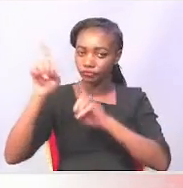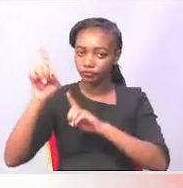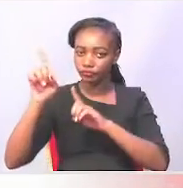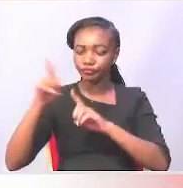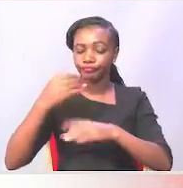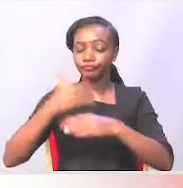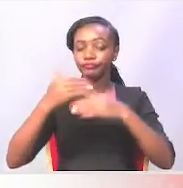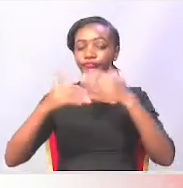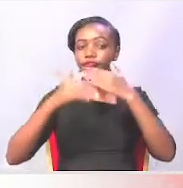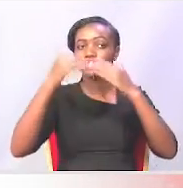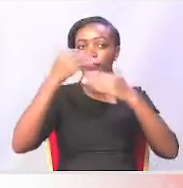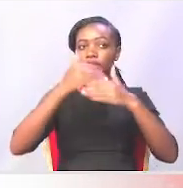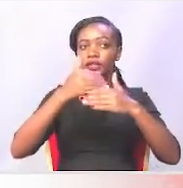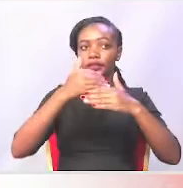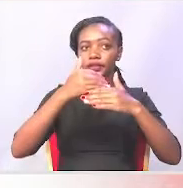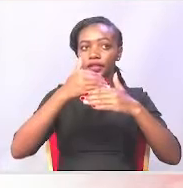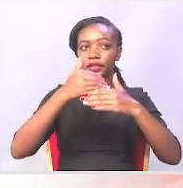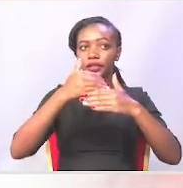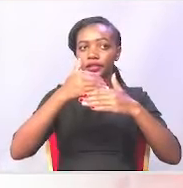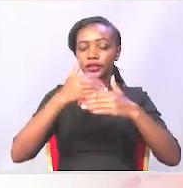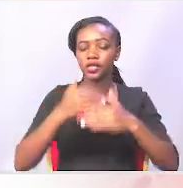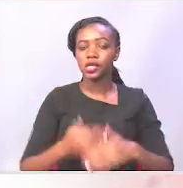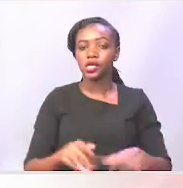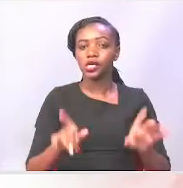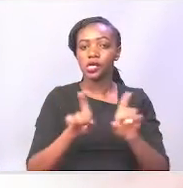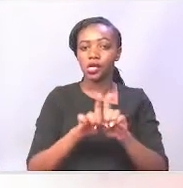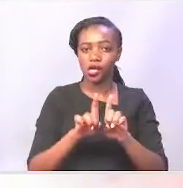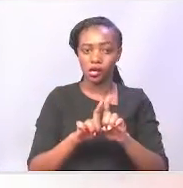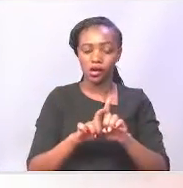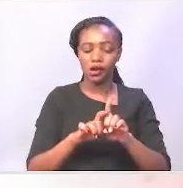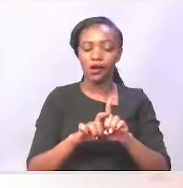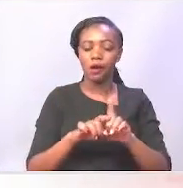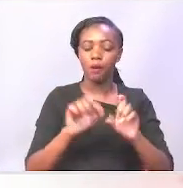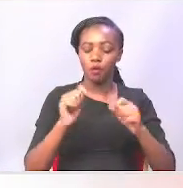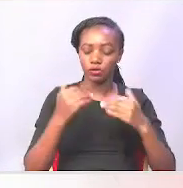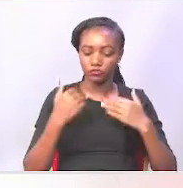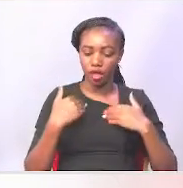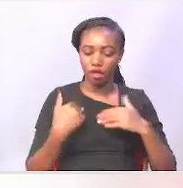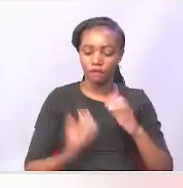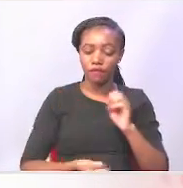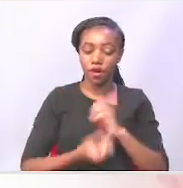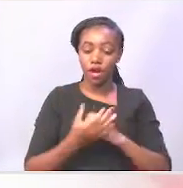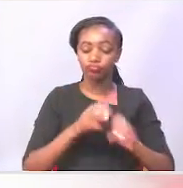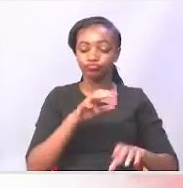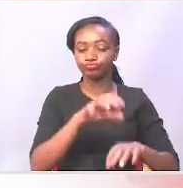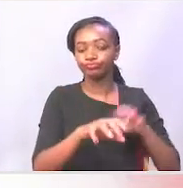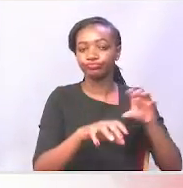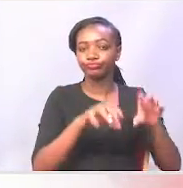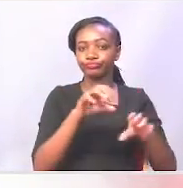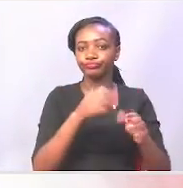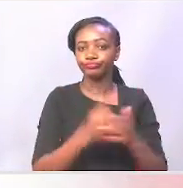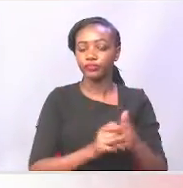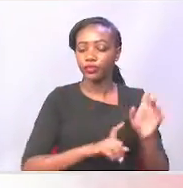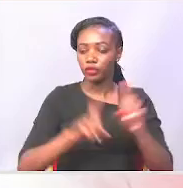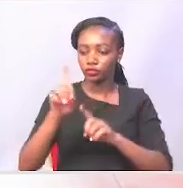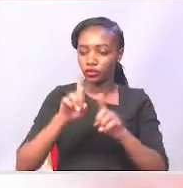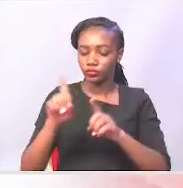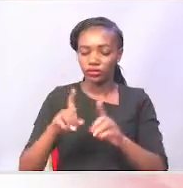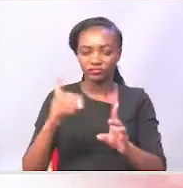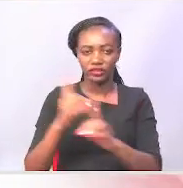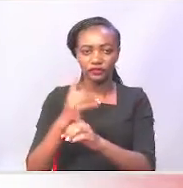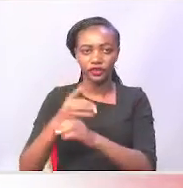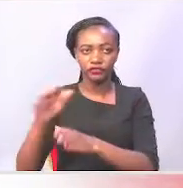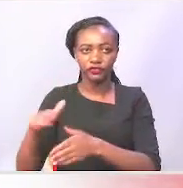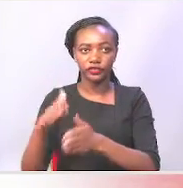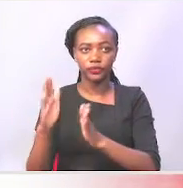infrastructure designed to carry huge volume of livestock both on land, trucks and railway, and sea.